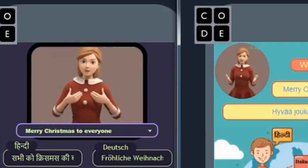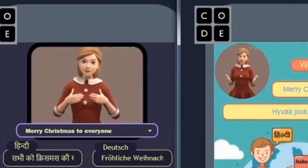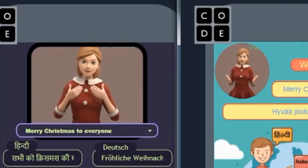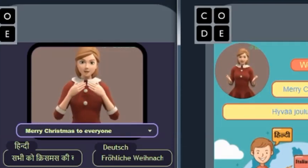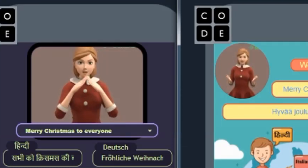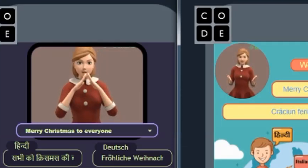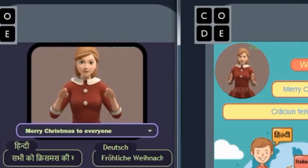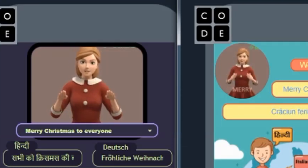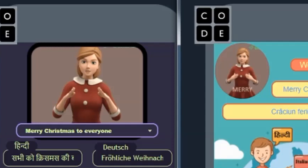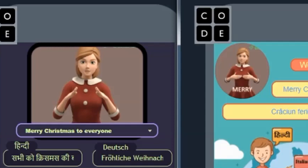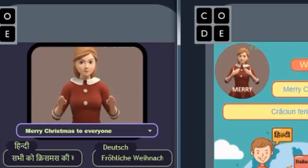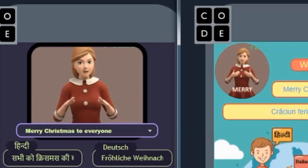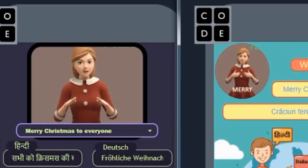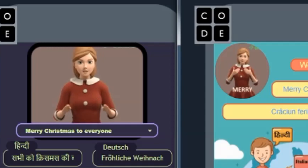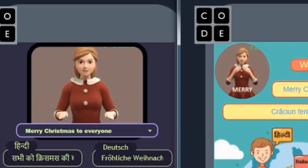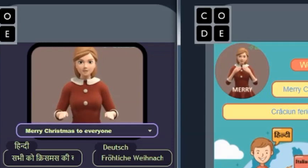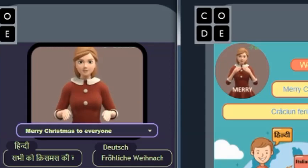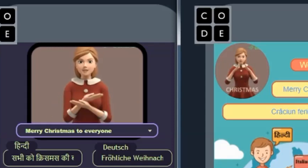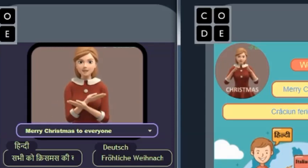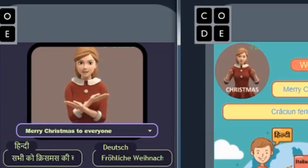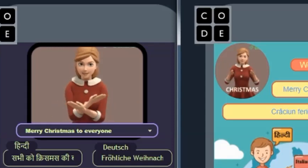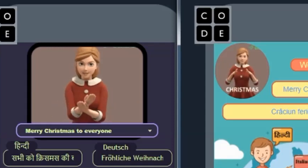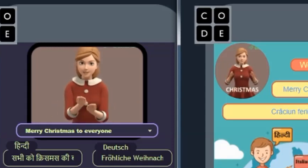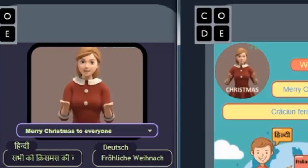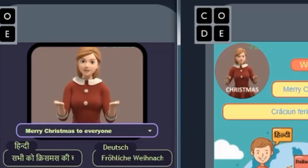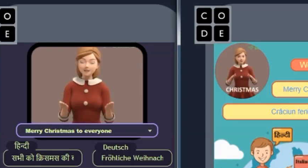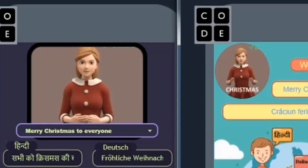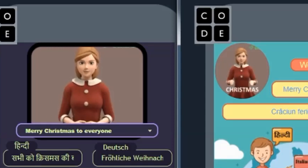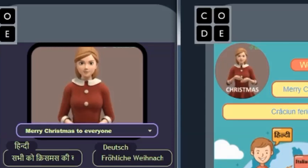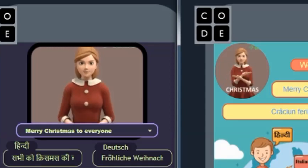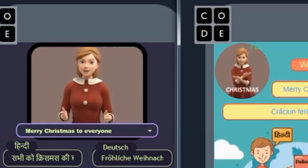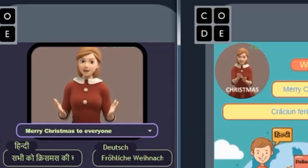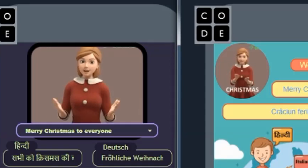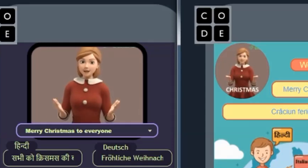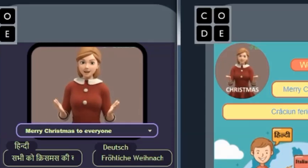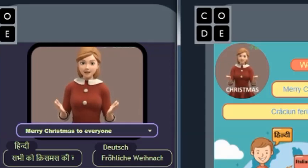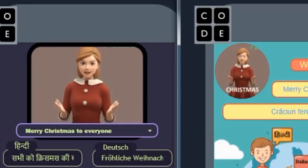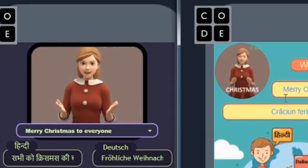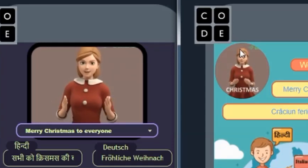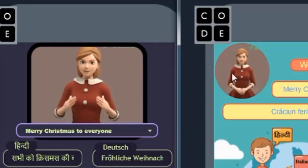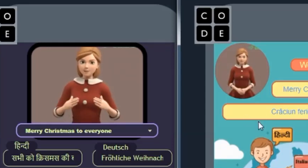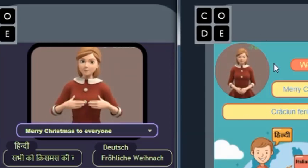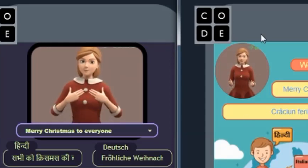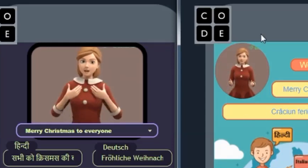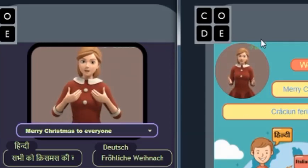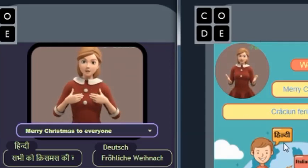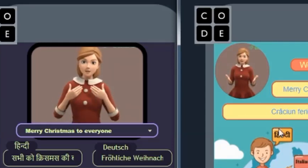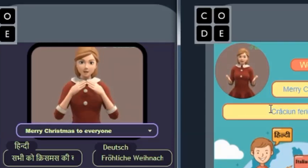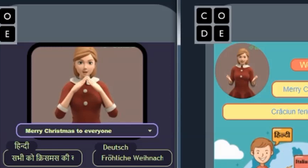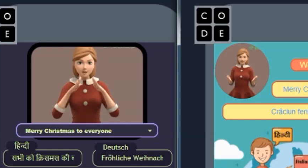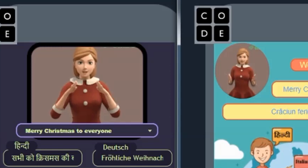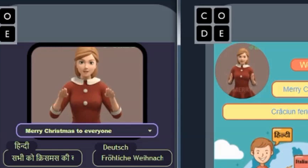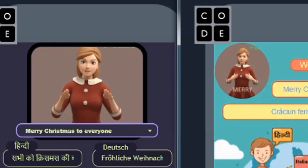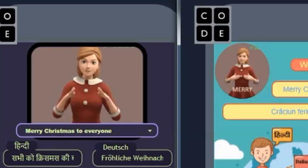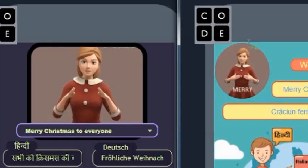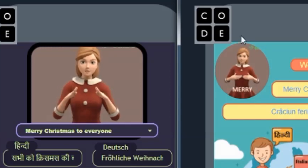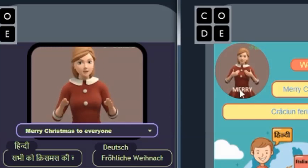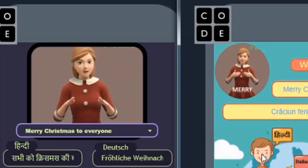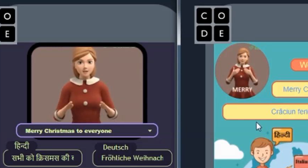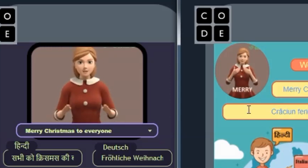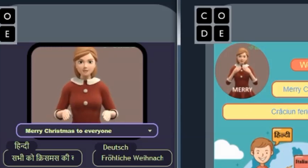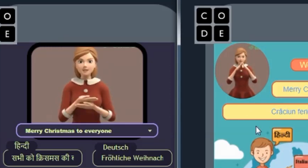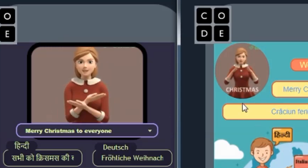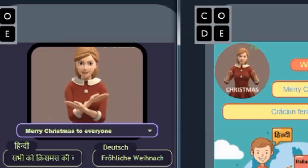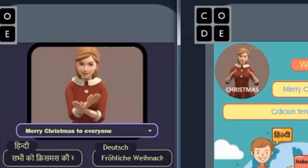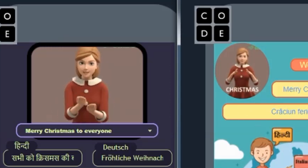kaikille. Romania. Crăciun fericit tuturor. So that's what you're going to get as an output on